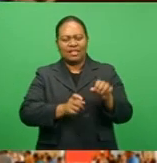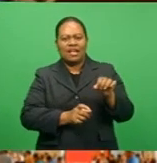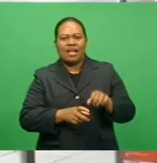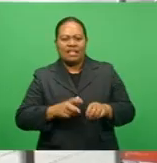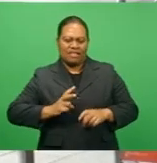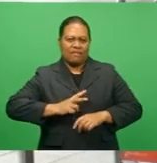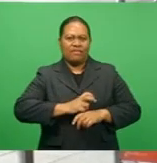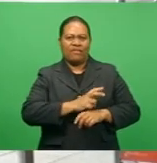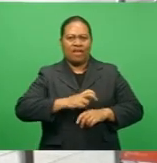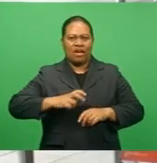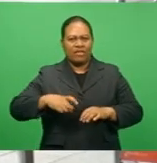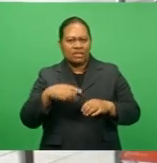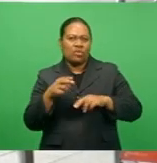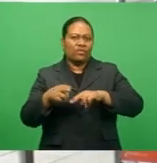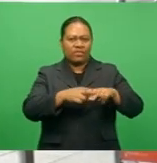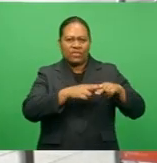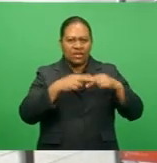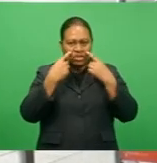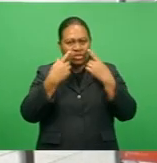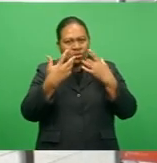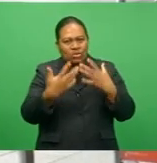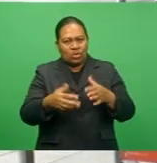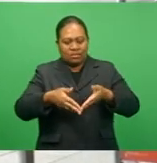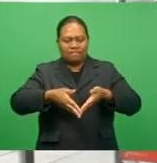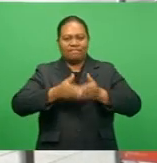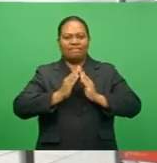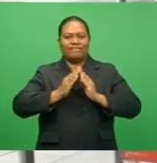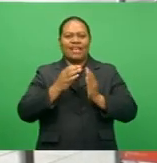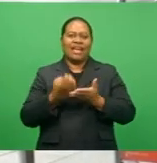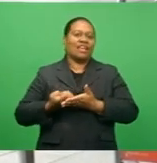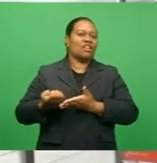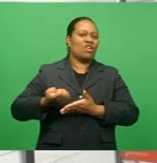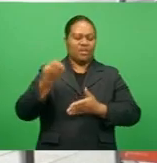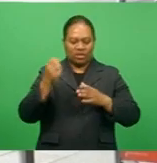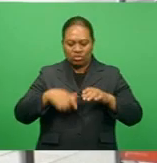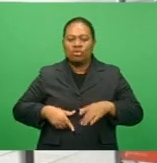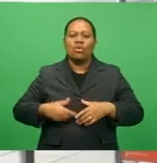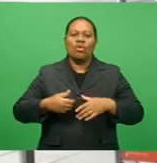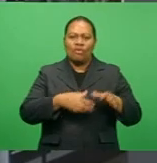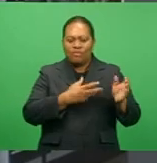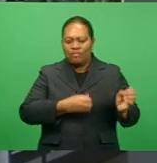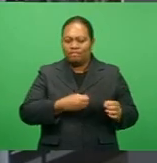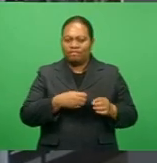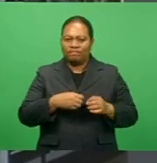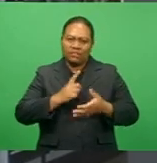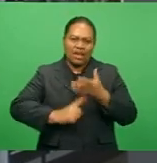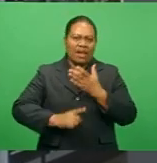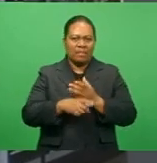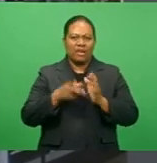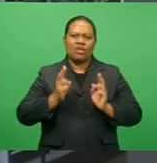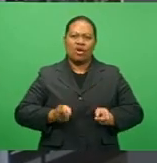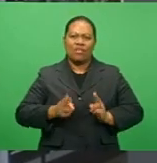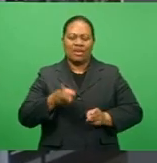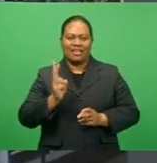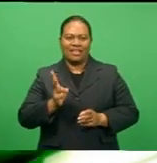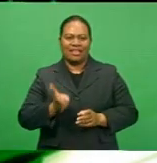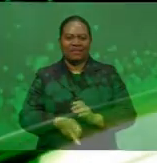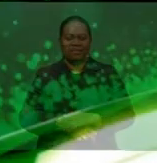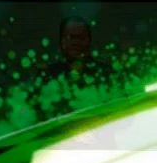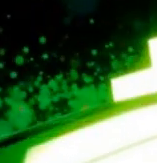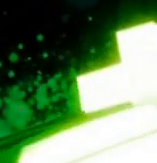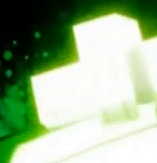Fiji is actively seeking to re-establish economically vital flows of trade, tourism and human capital.